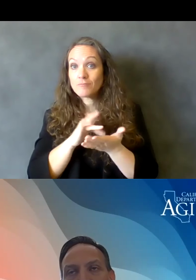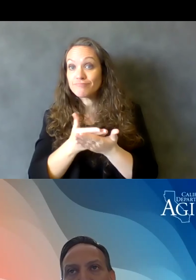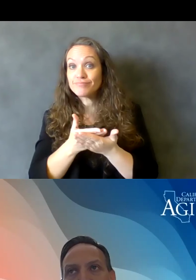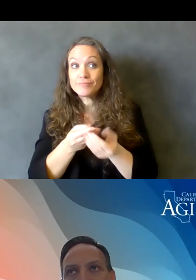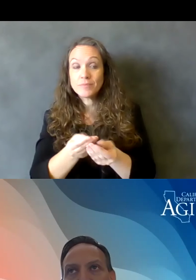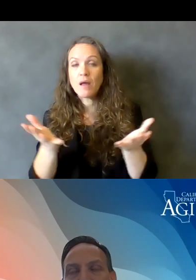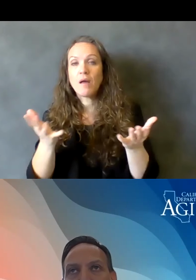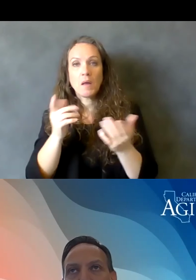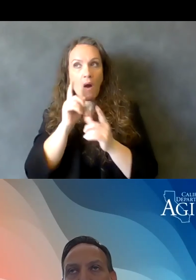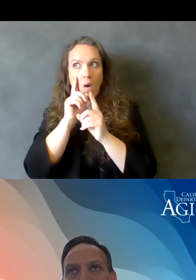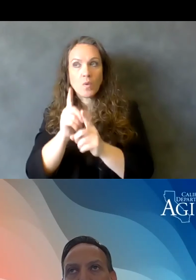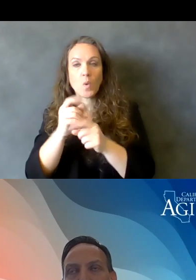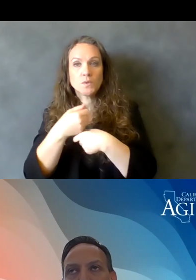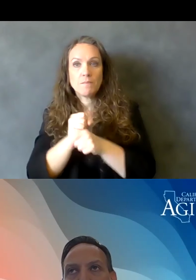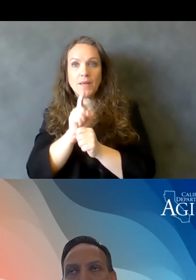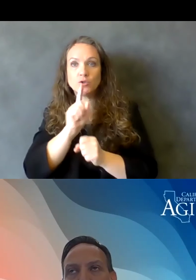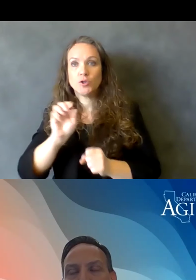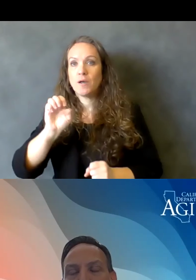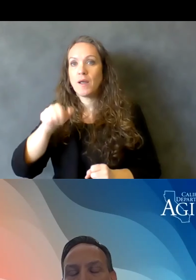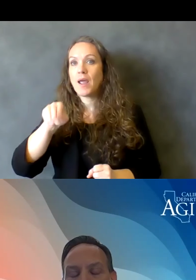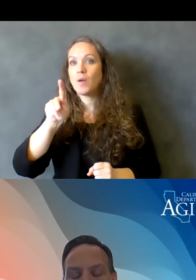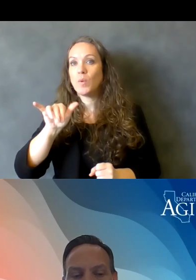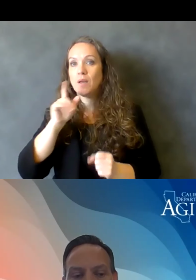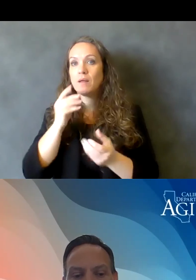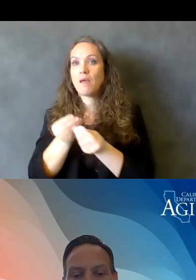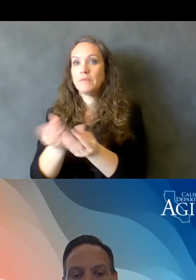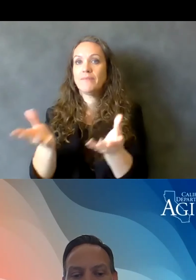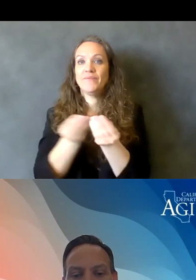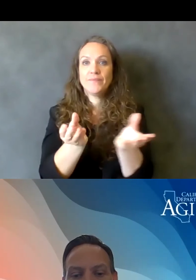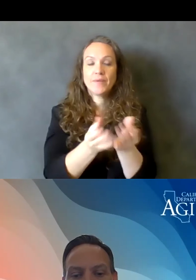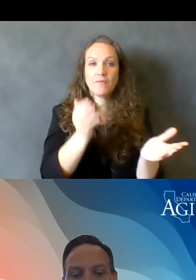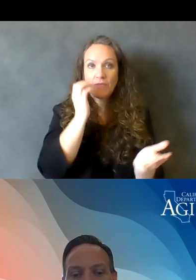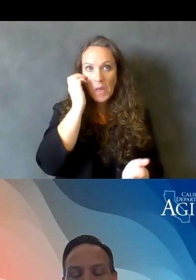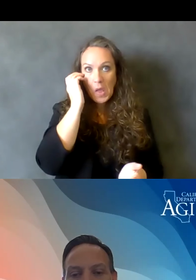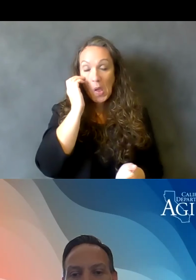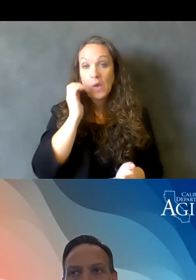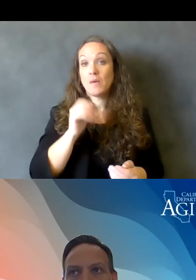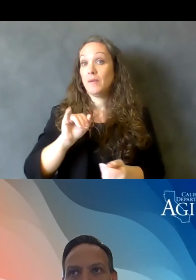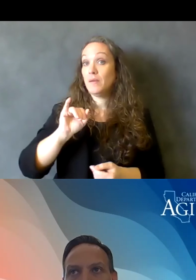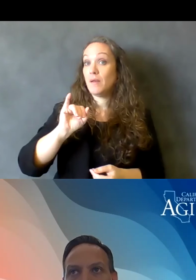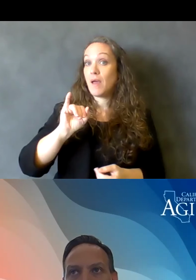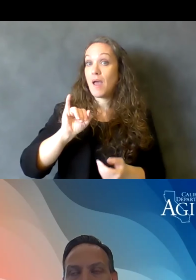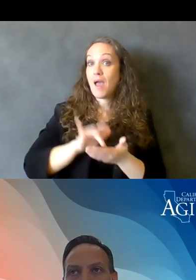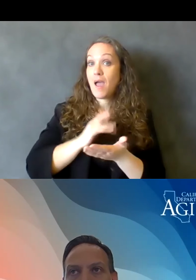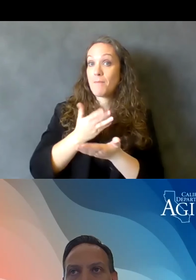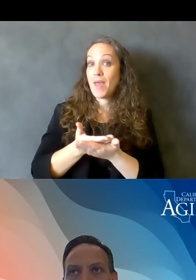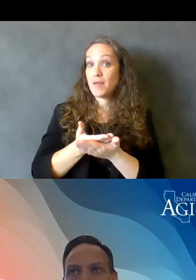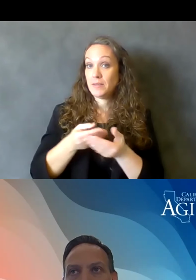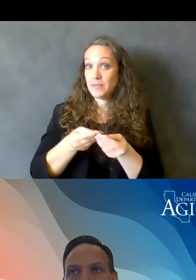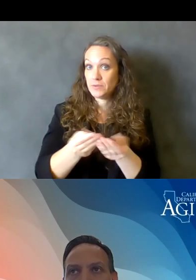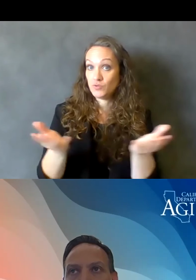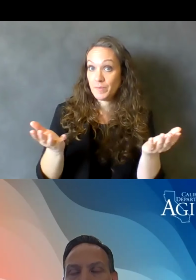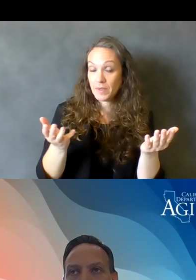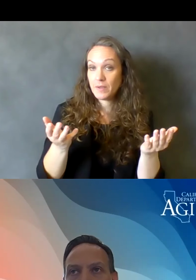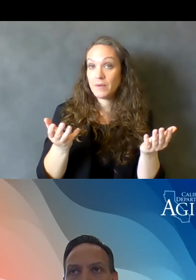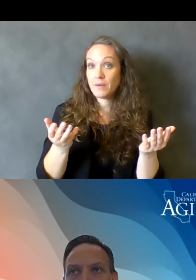equitable. In fact, the guidance that we've given even for the iPads that were distributed was that they should go